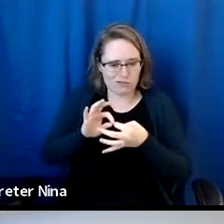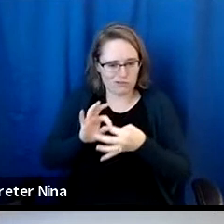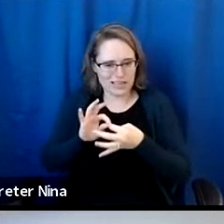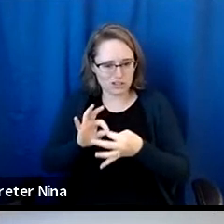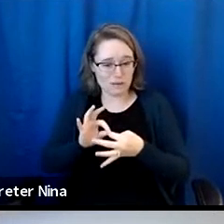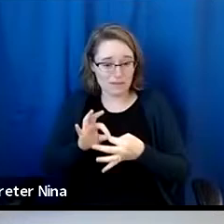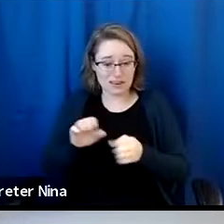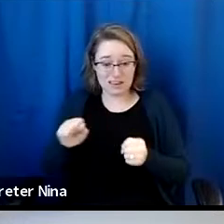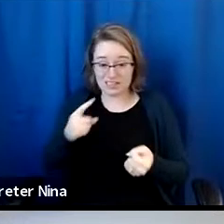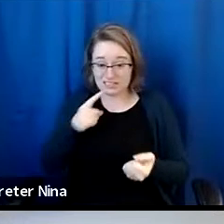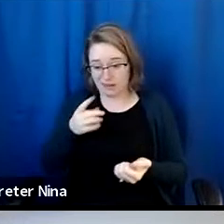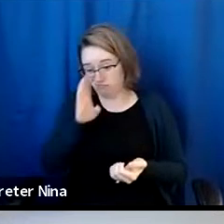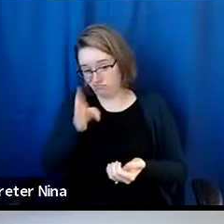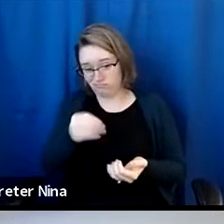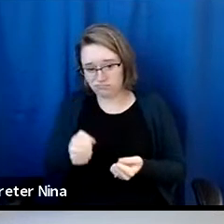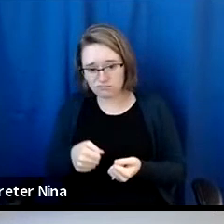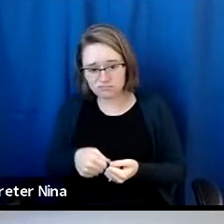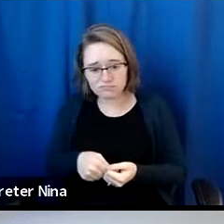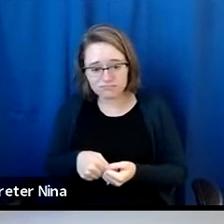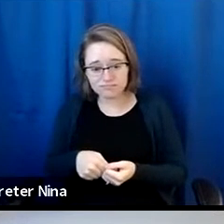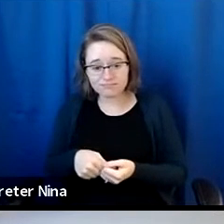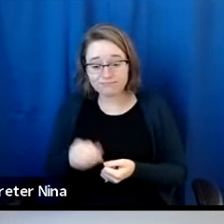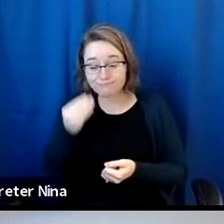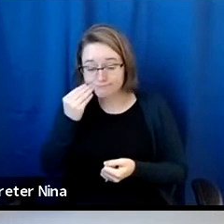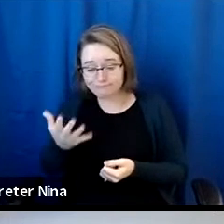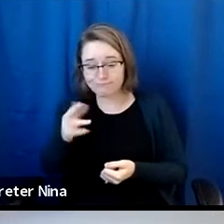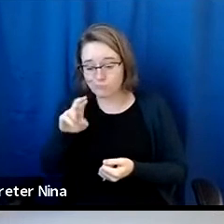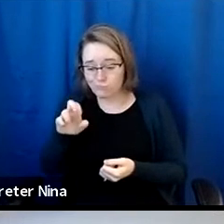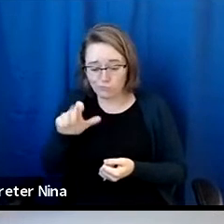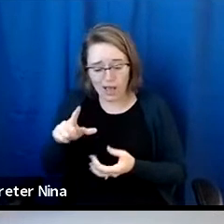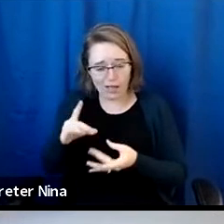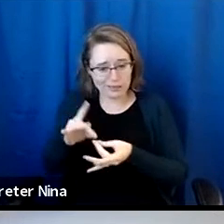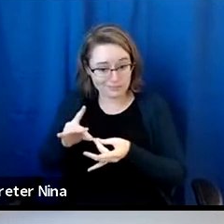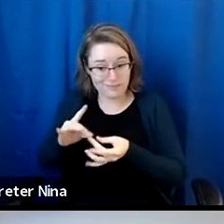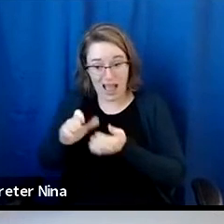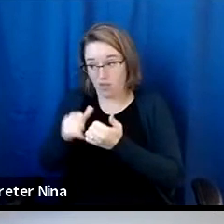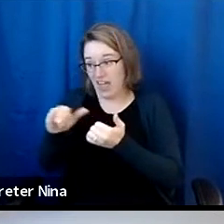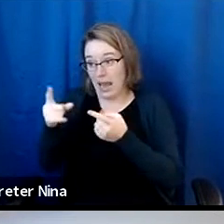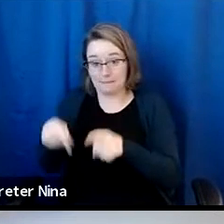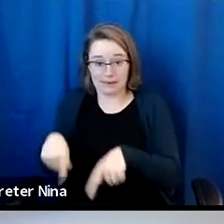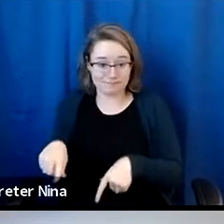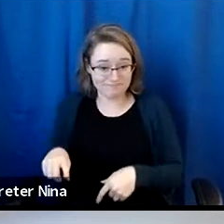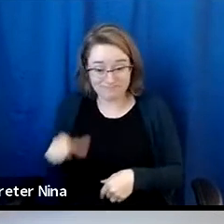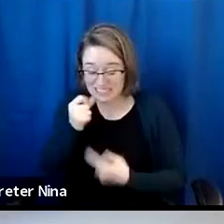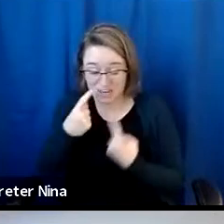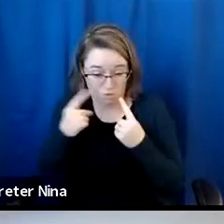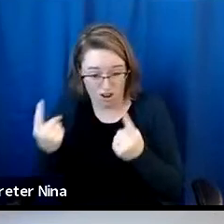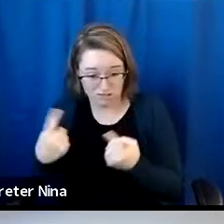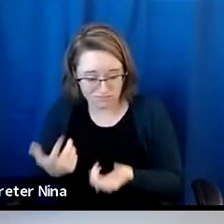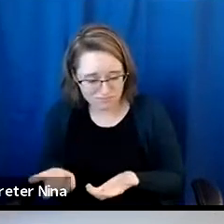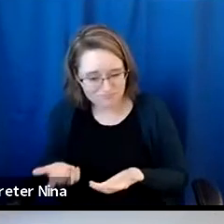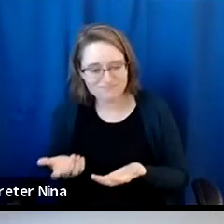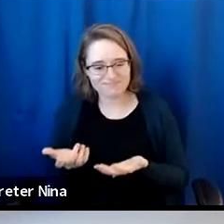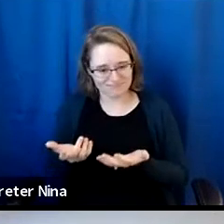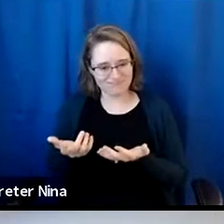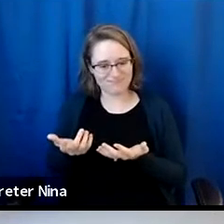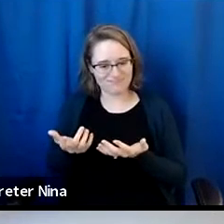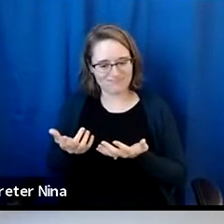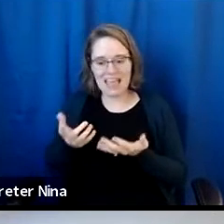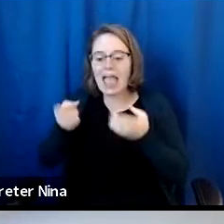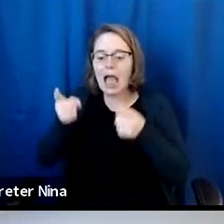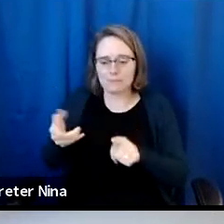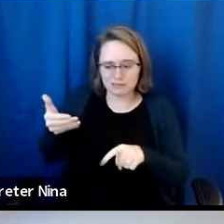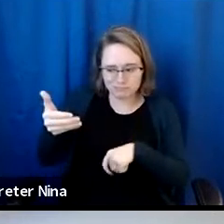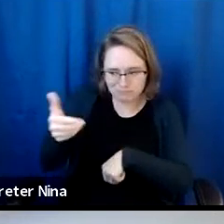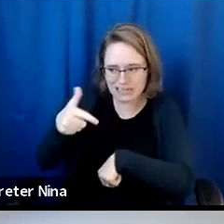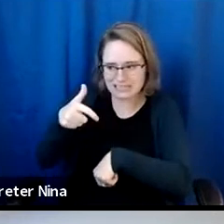be like, okay, I'm just going to give you the real deal on how that kind of went. And that didn't work. You know, it comes over time and